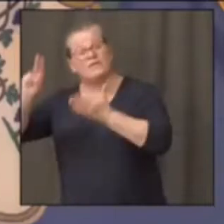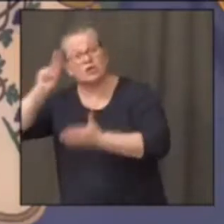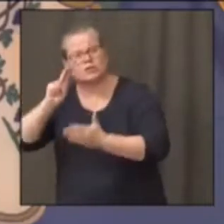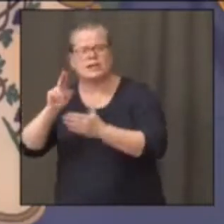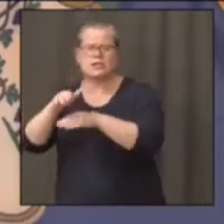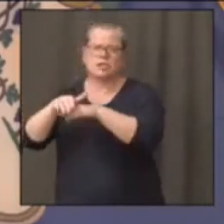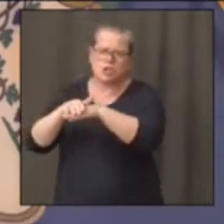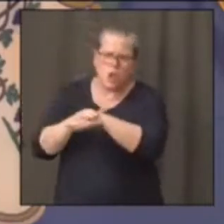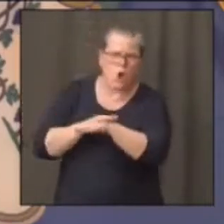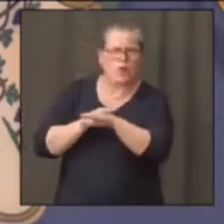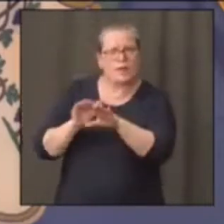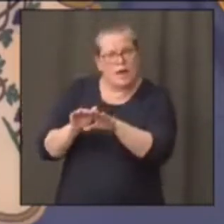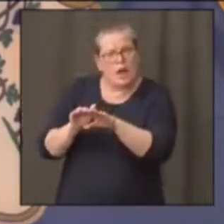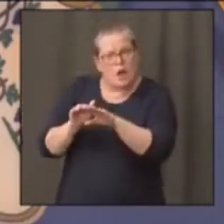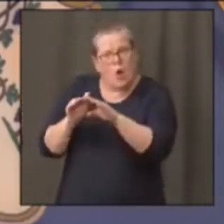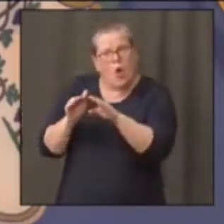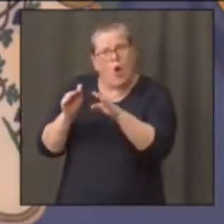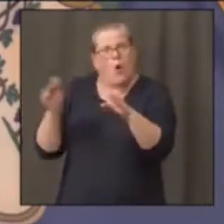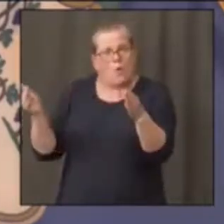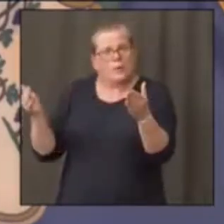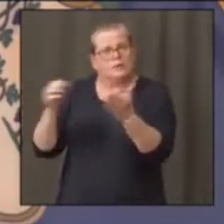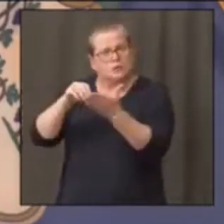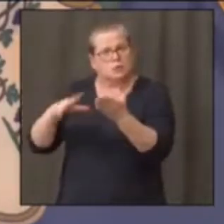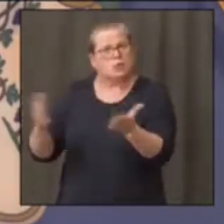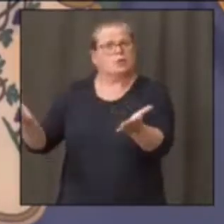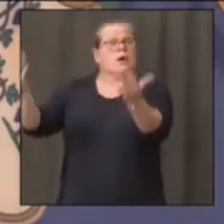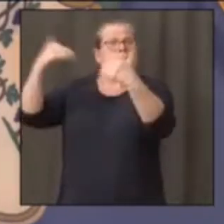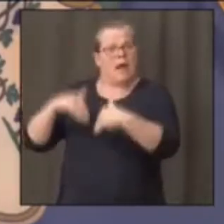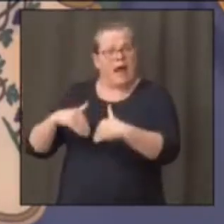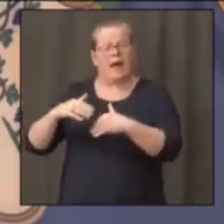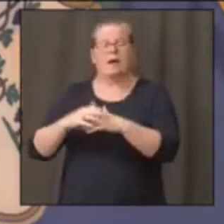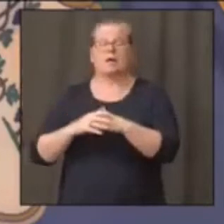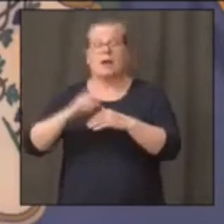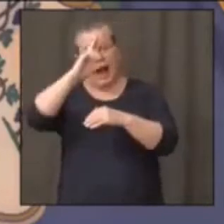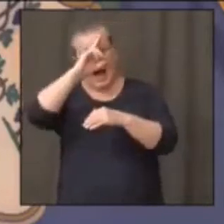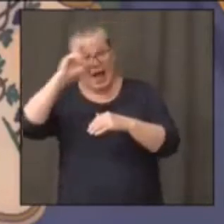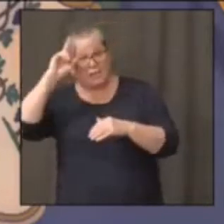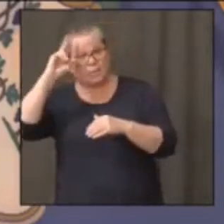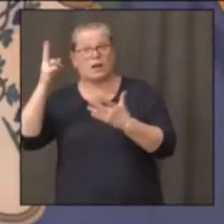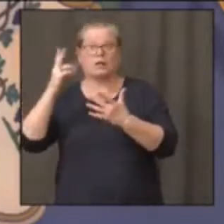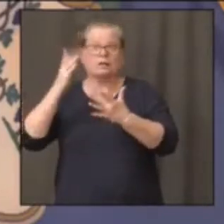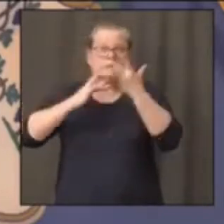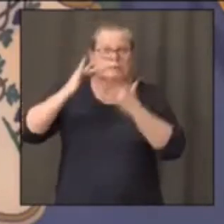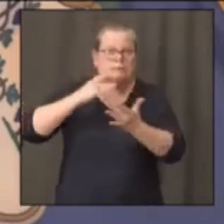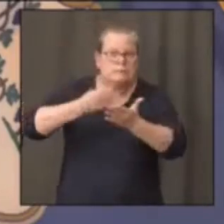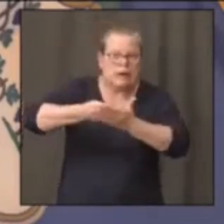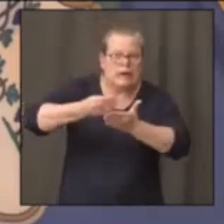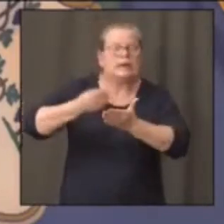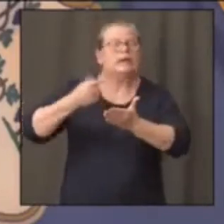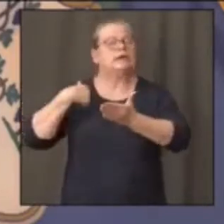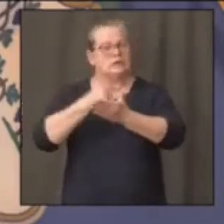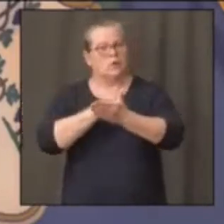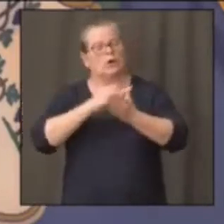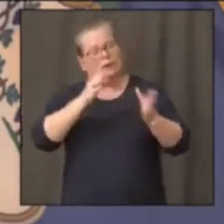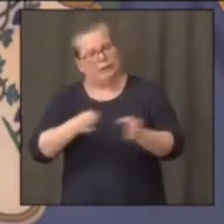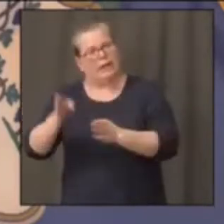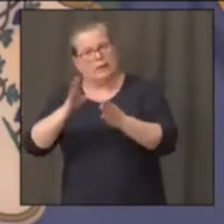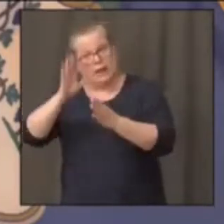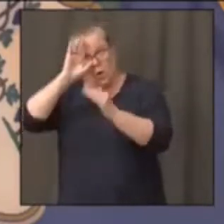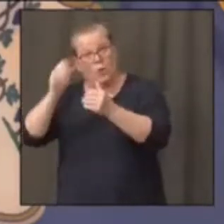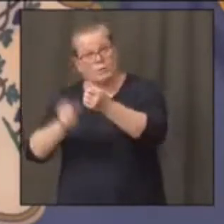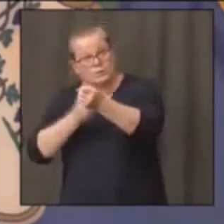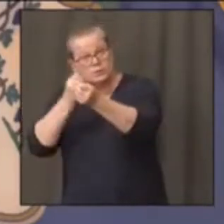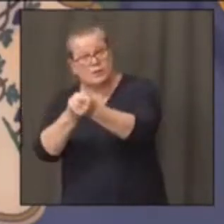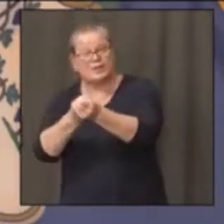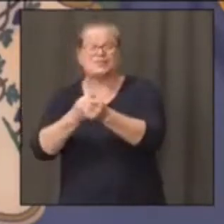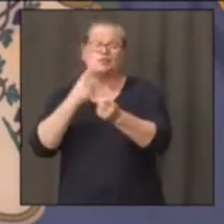waiting to see if we can help back them up as well. So these are supposed to be the dog days of August, but they're going to be pretty busy. But I want you to know